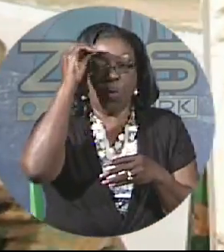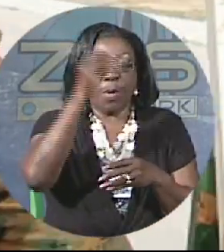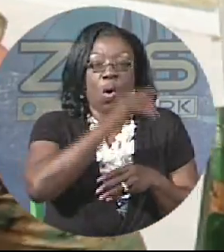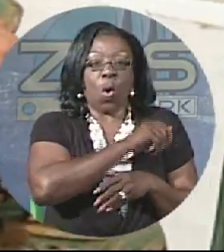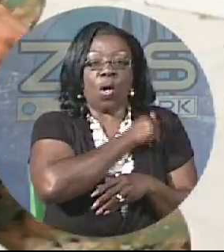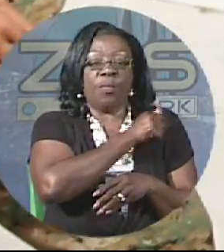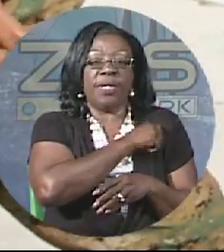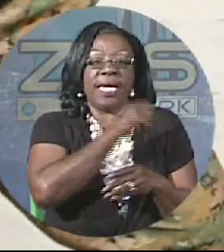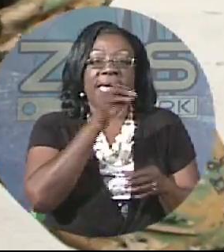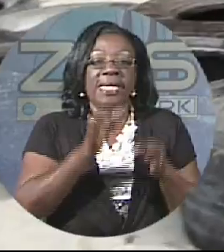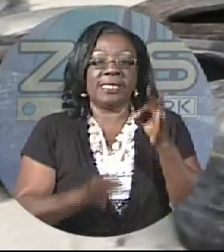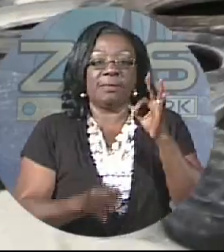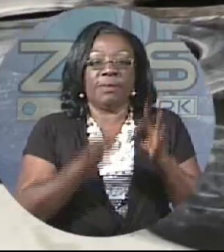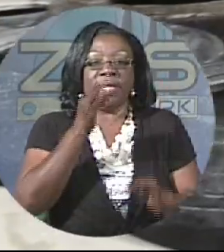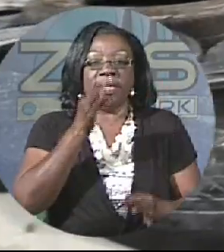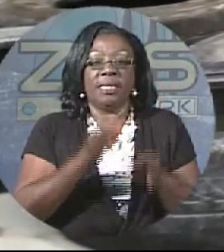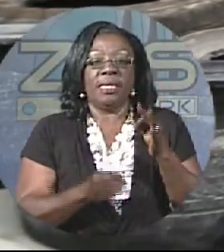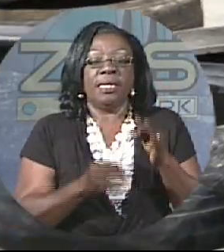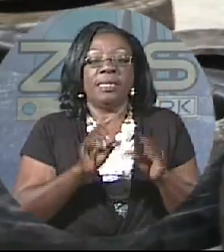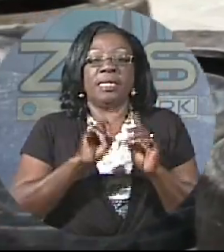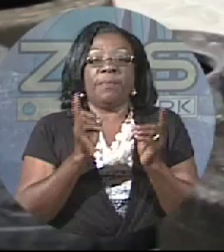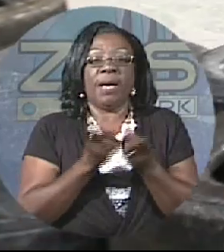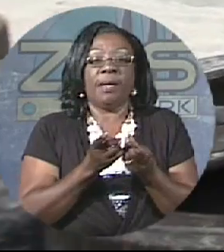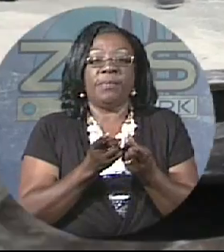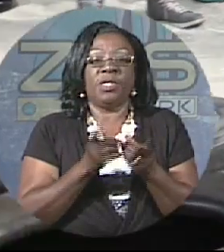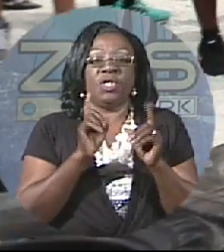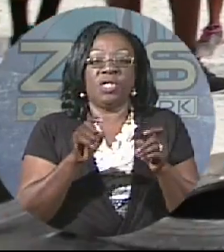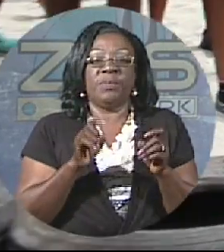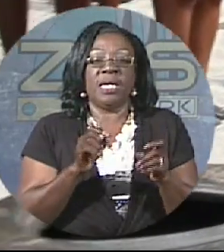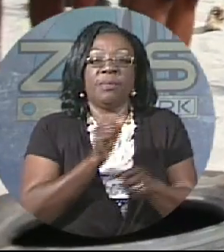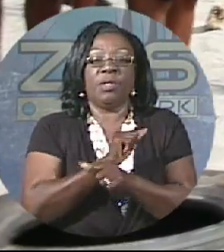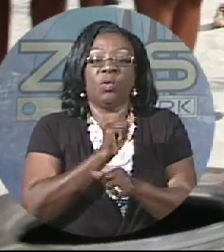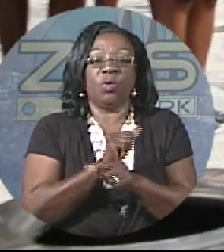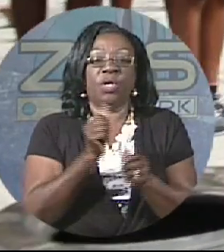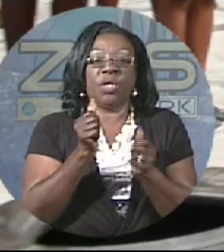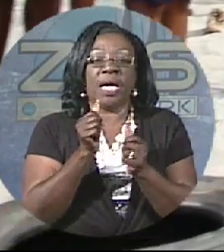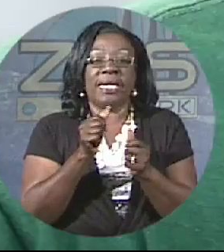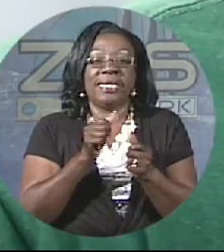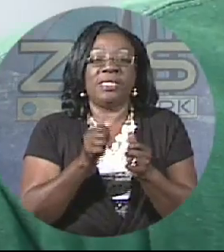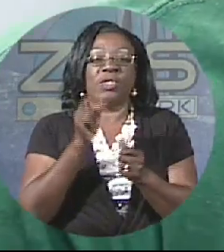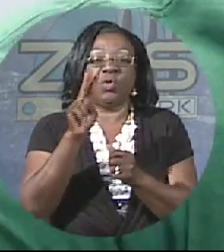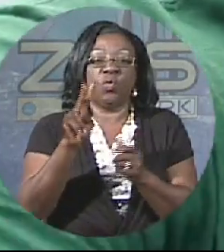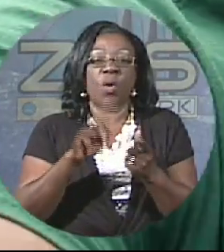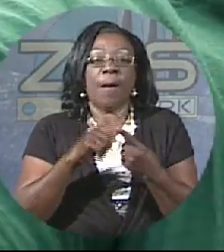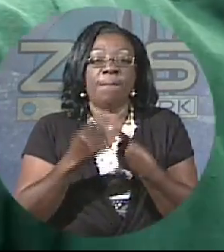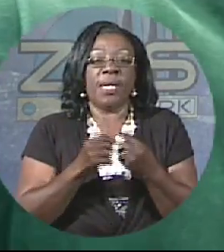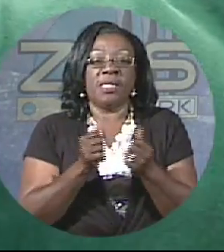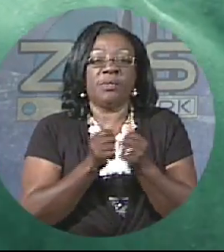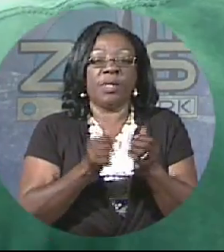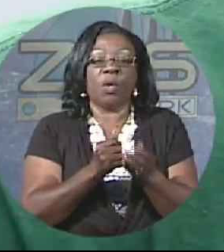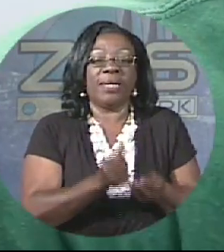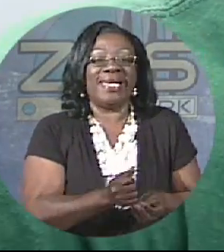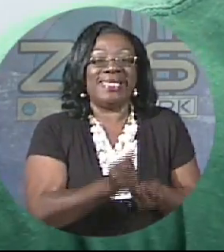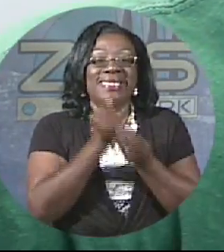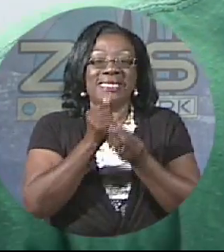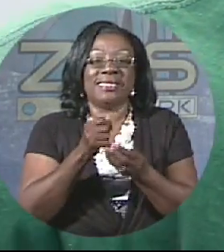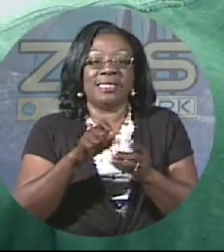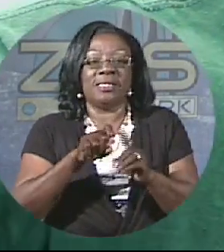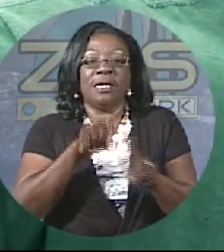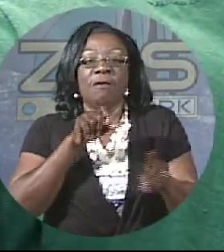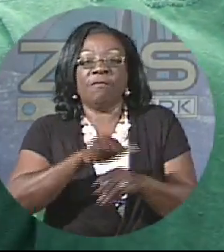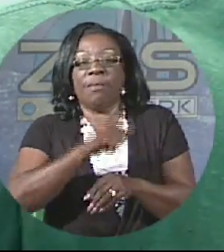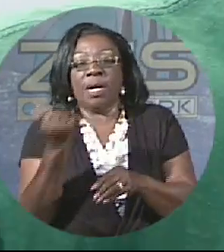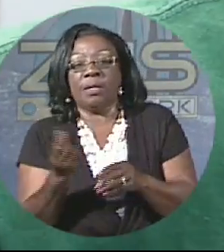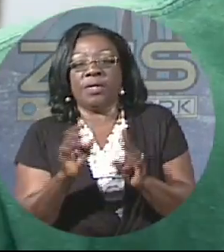We are mandated as a department to be able to operate for at least 2 months without interference, without any